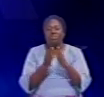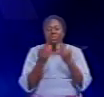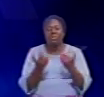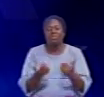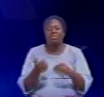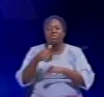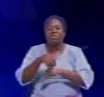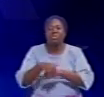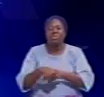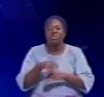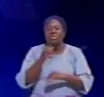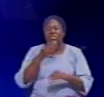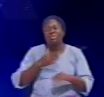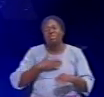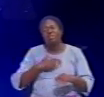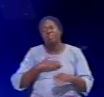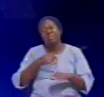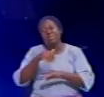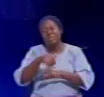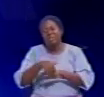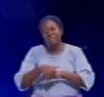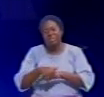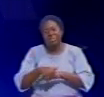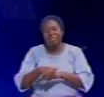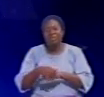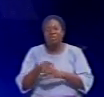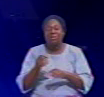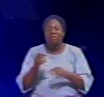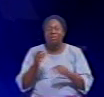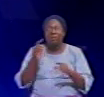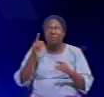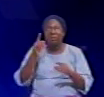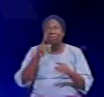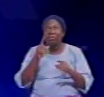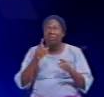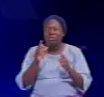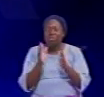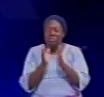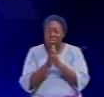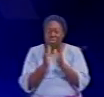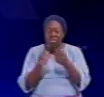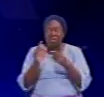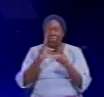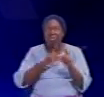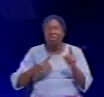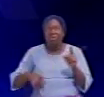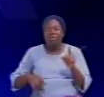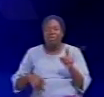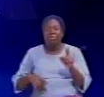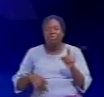Tonight is my night. Talk to the Lord. Call upon the name of the Lord.